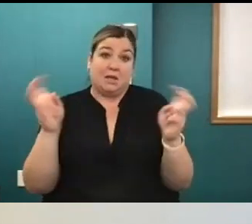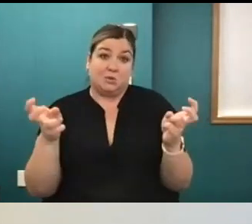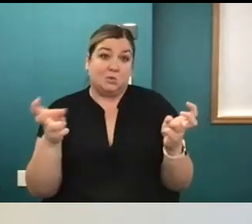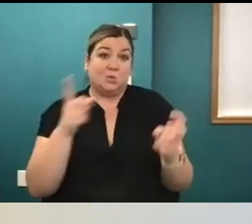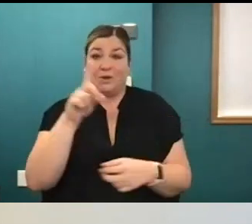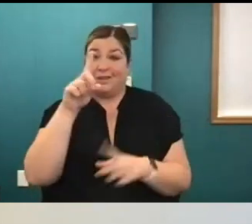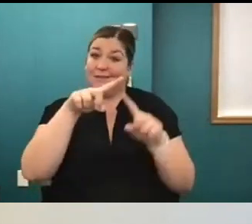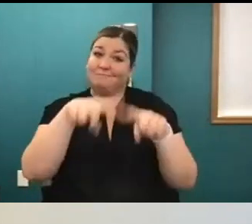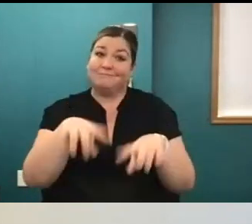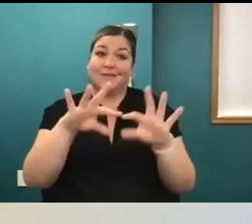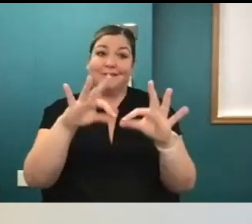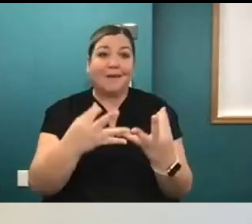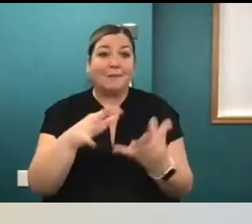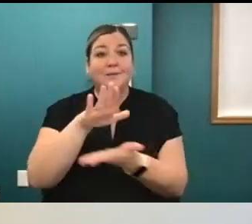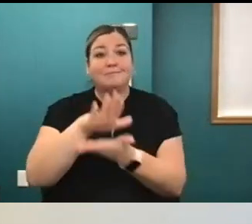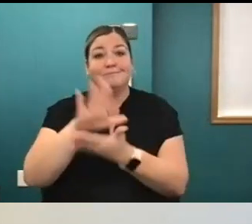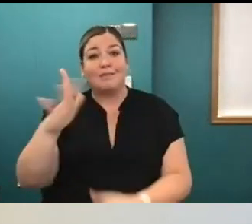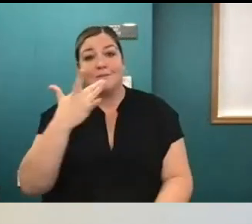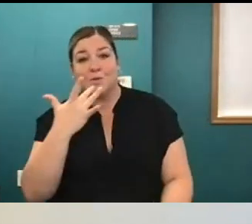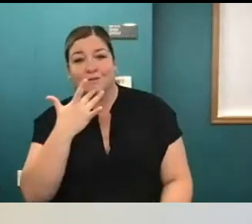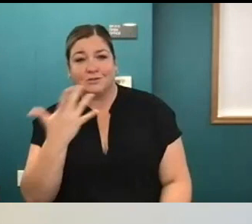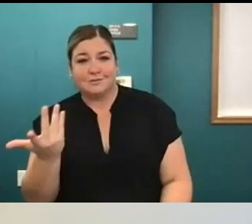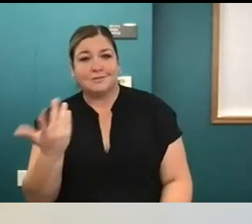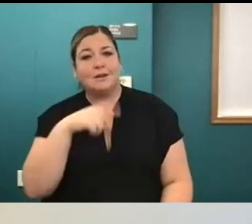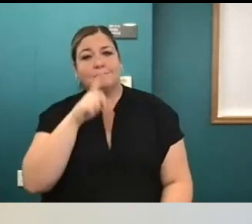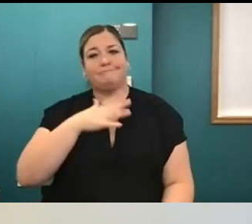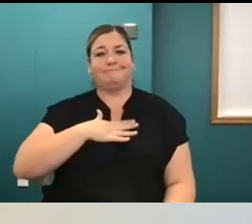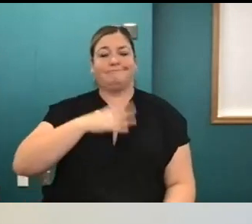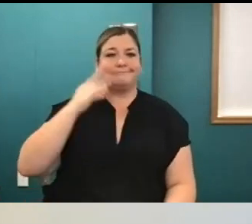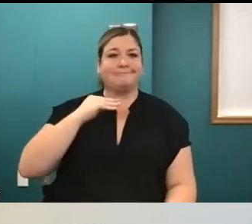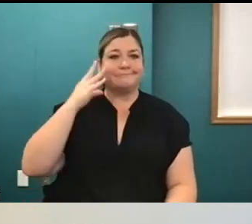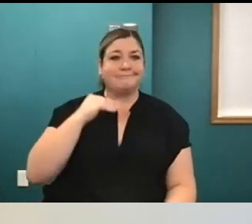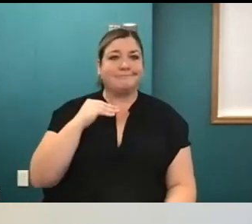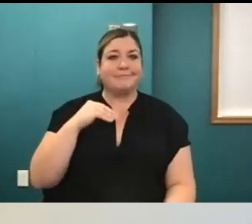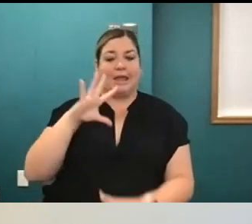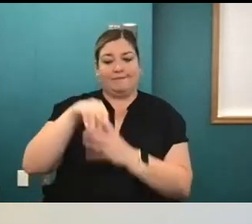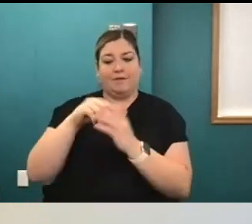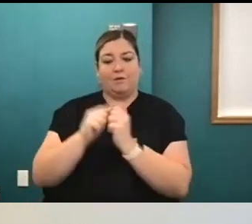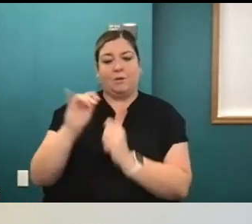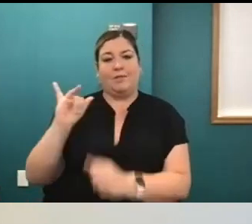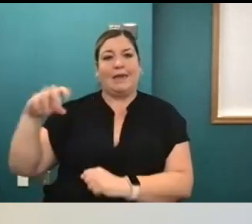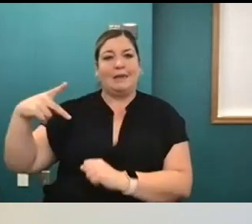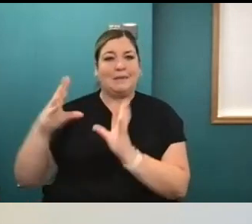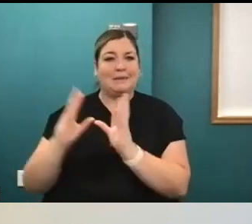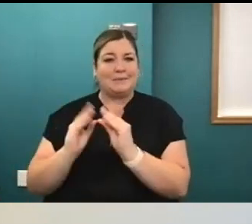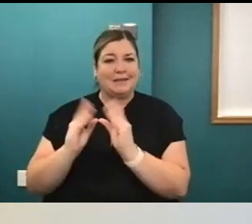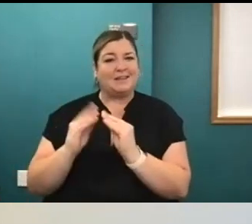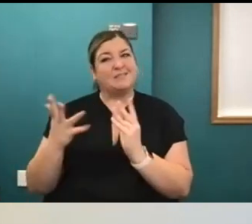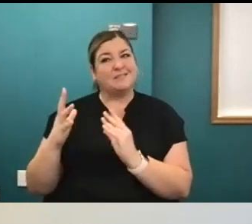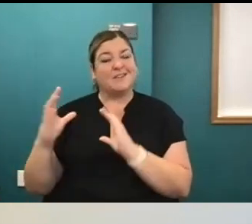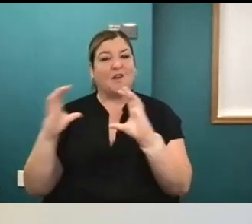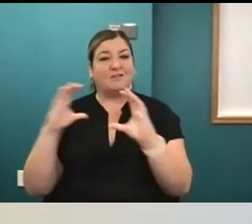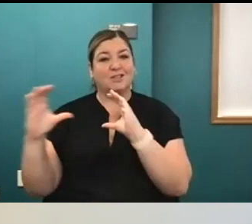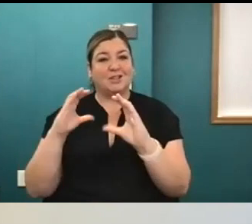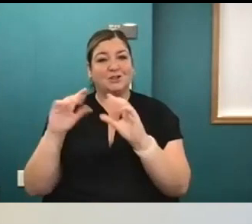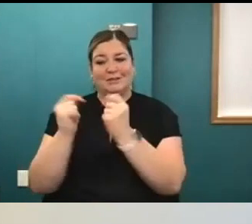family and school preference. And I'm sure, at least in my experience and being in on IEP meetings, it was kind of a conversation that the team had to